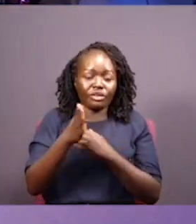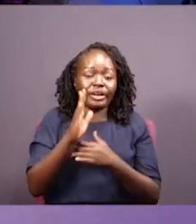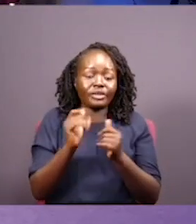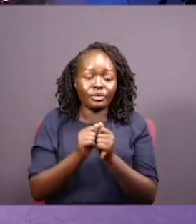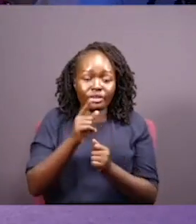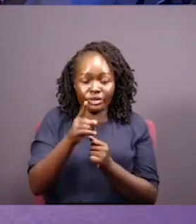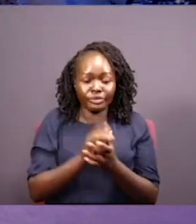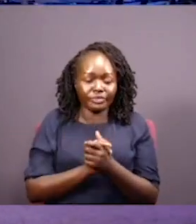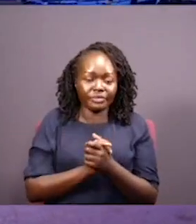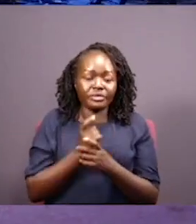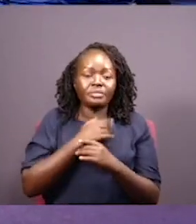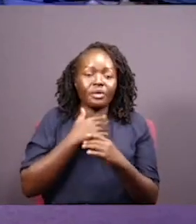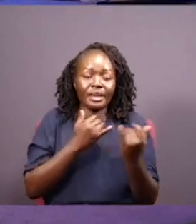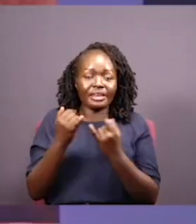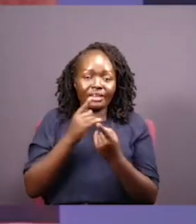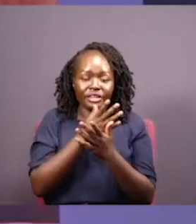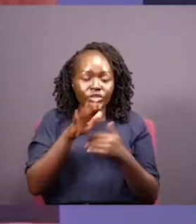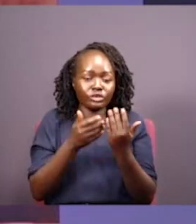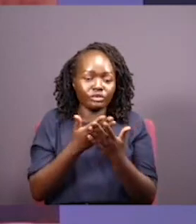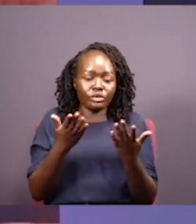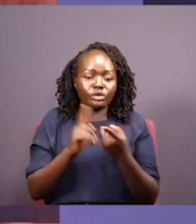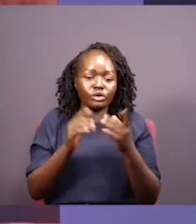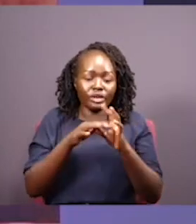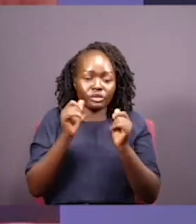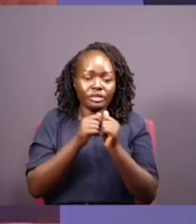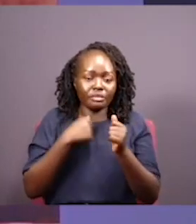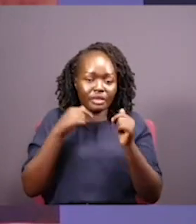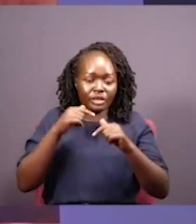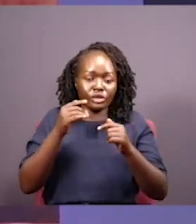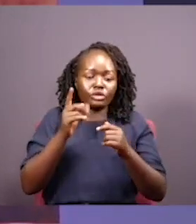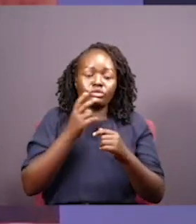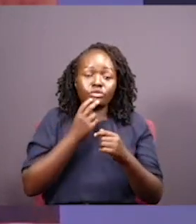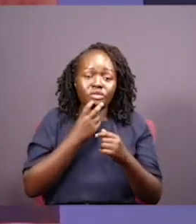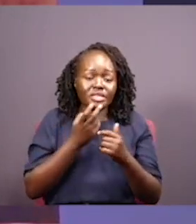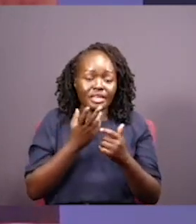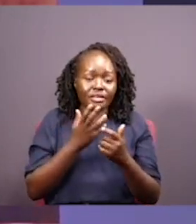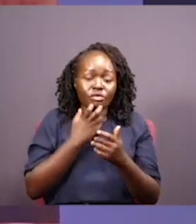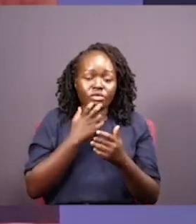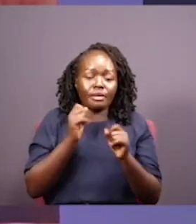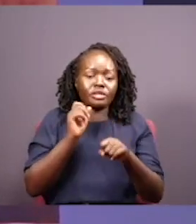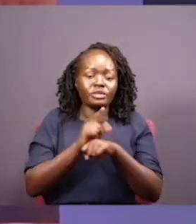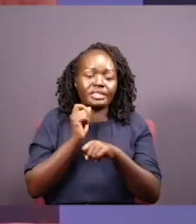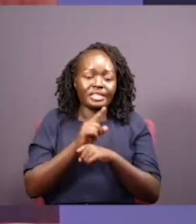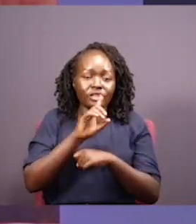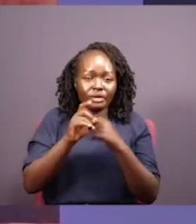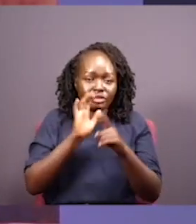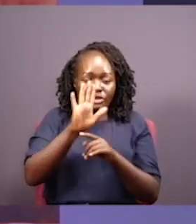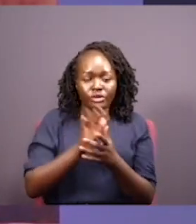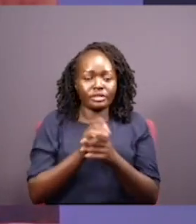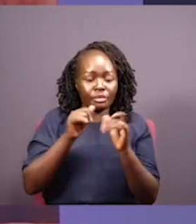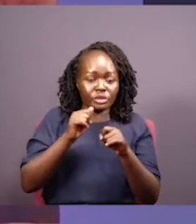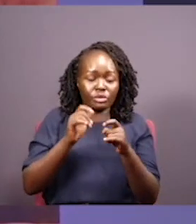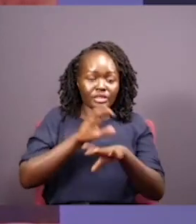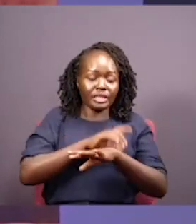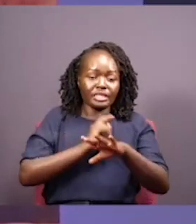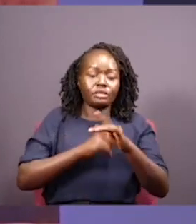I want to invite you just to connect with me this coming Tuesday. You can send in your questions. We'll be taking time just to talk